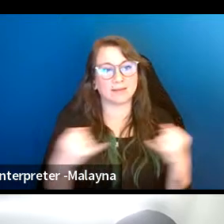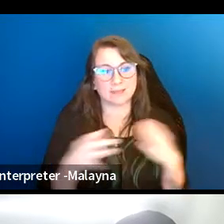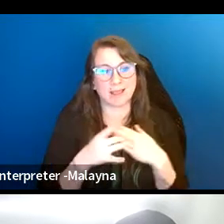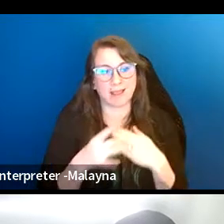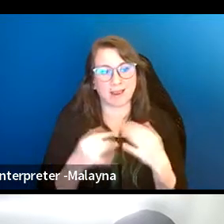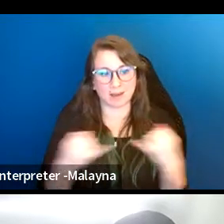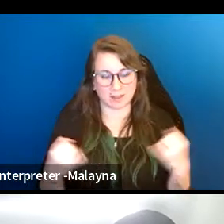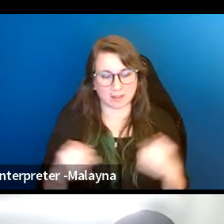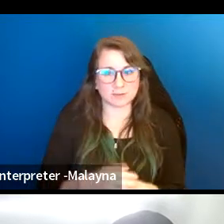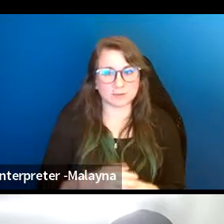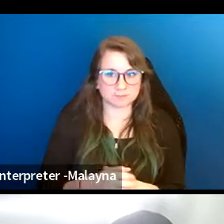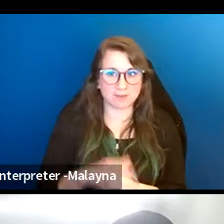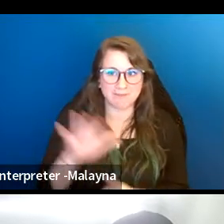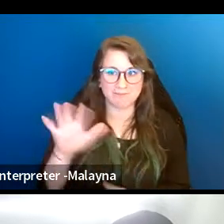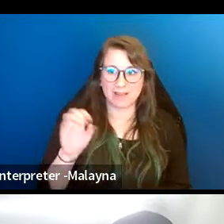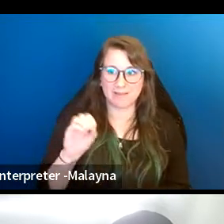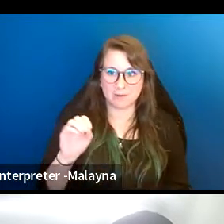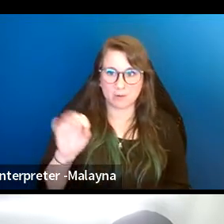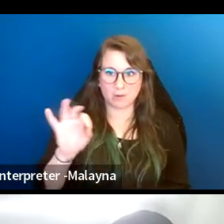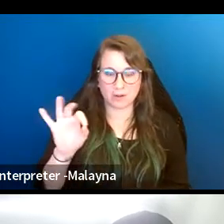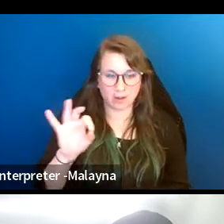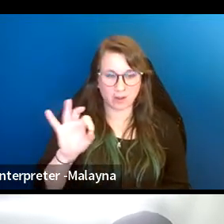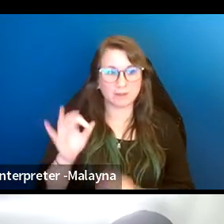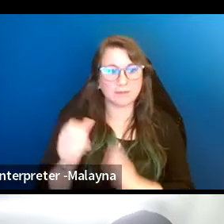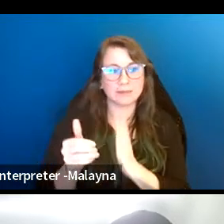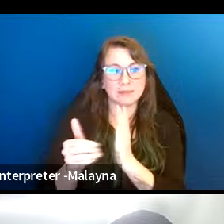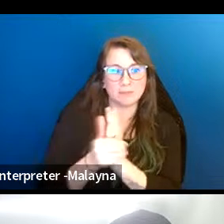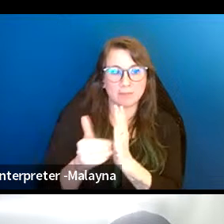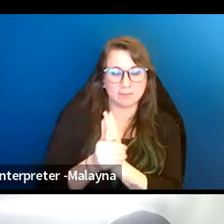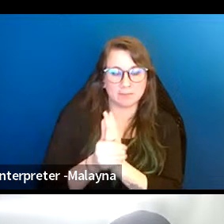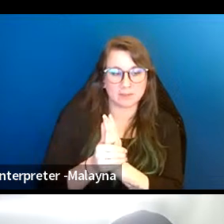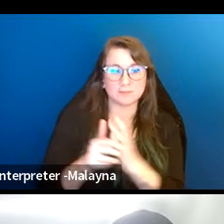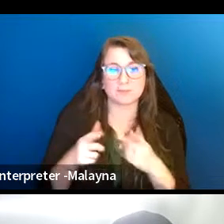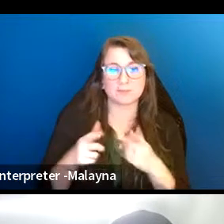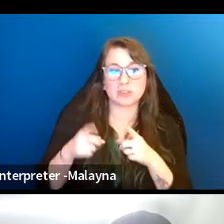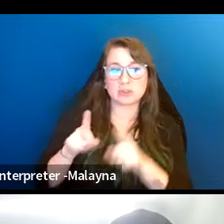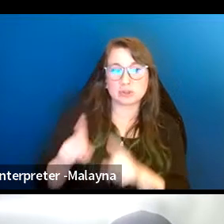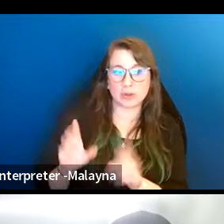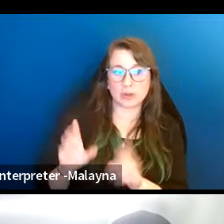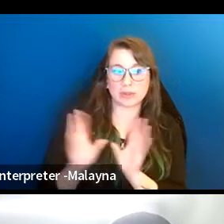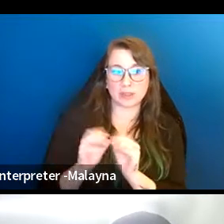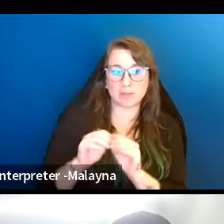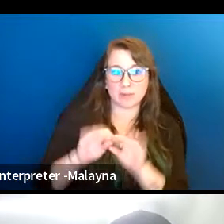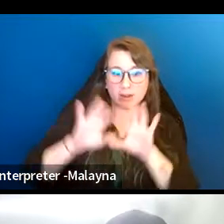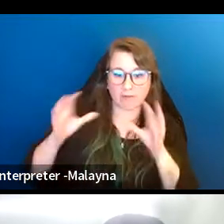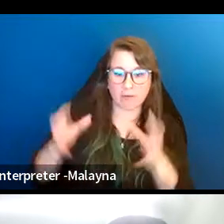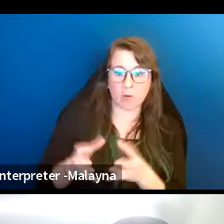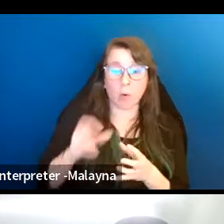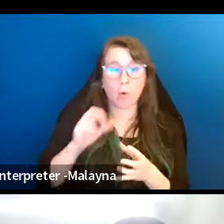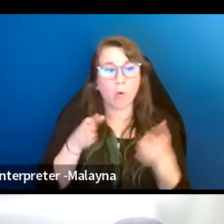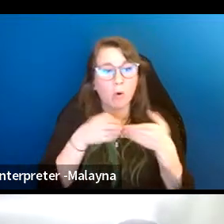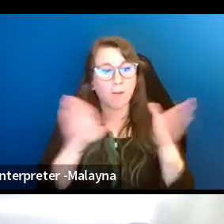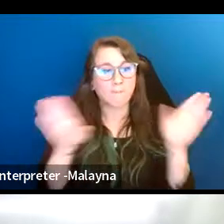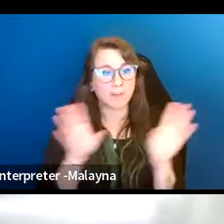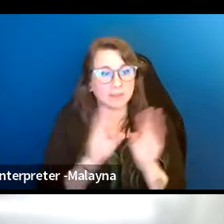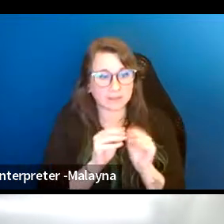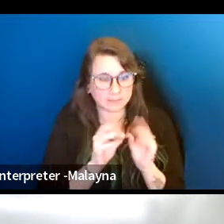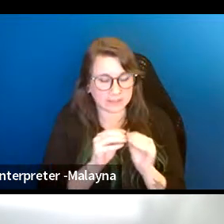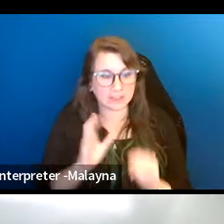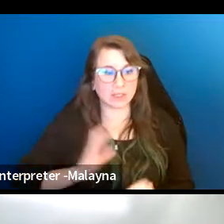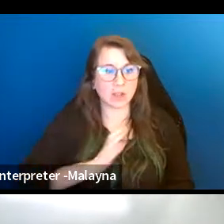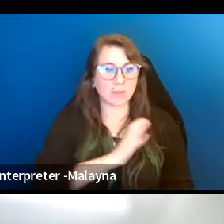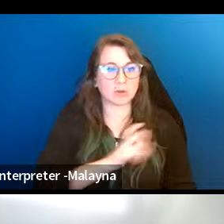section 509. The amendment is during the committee of a whole meeting or a public meeting, commissioners